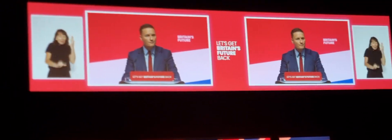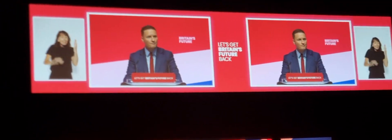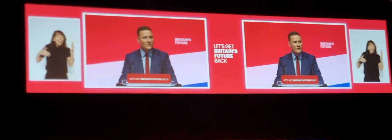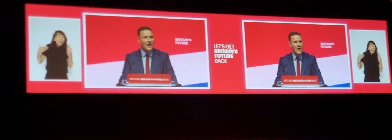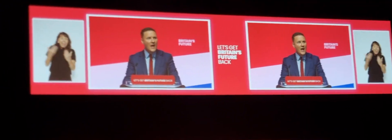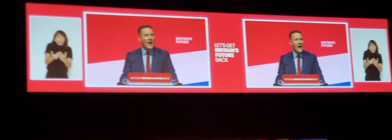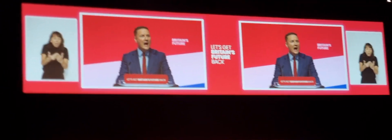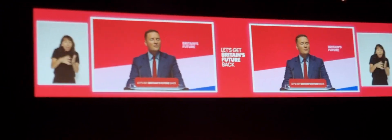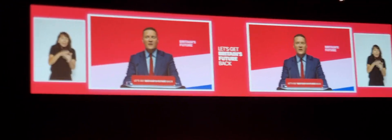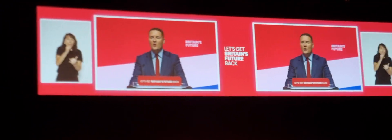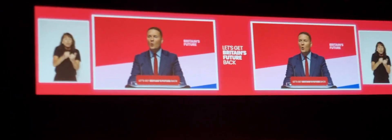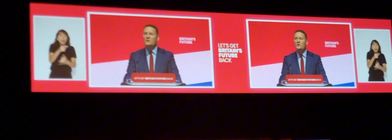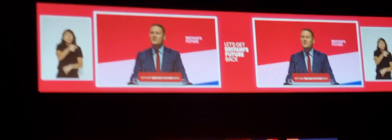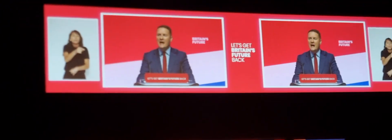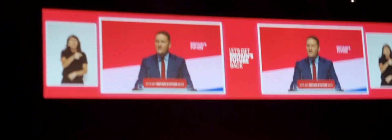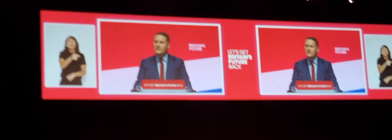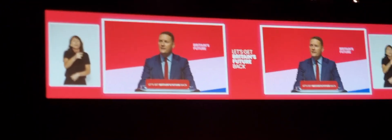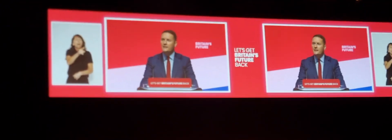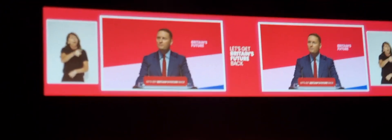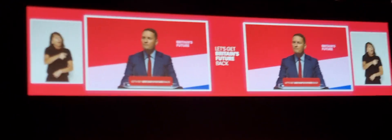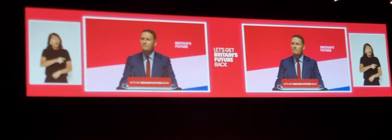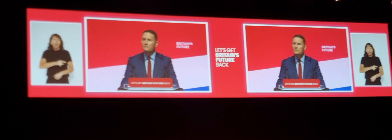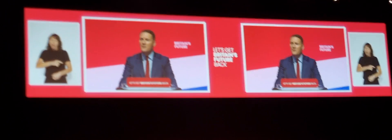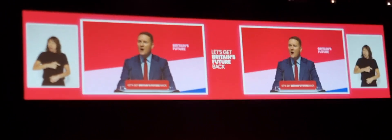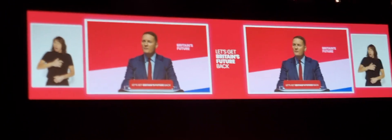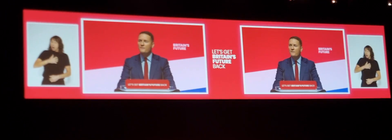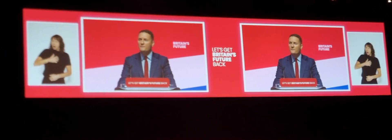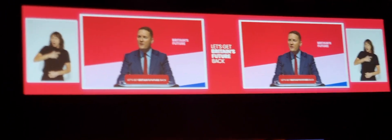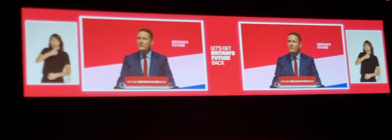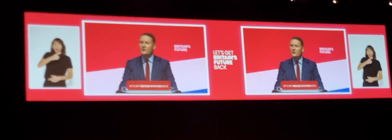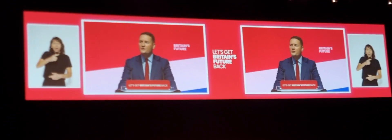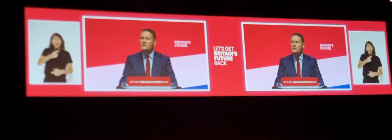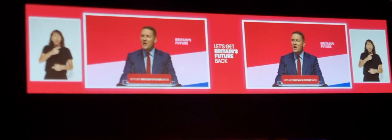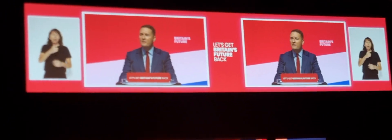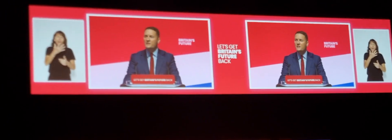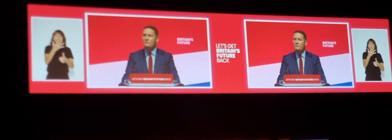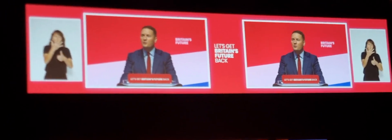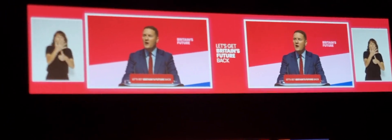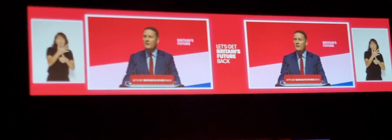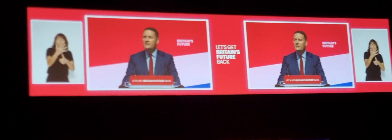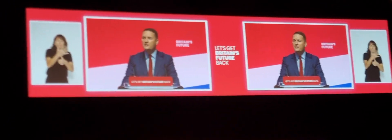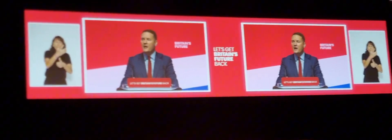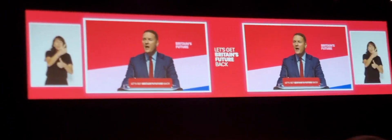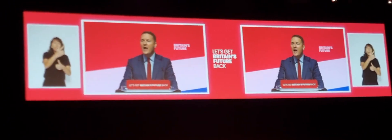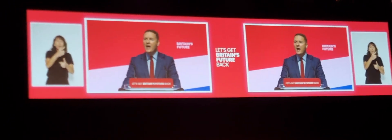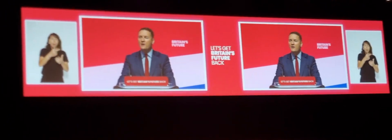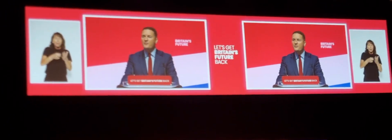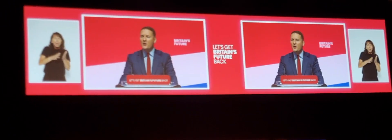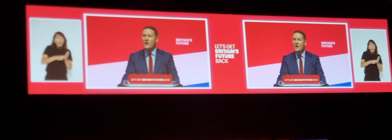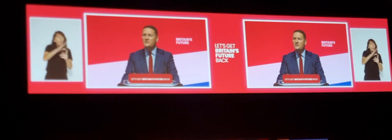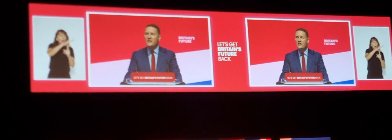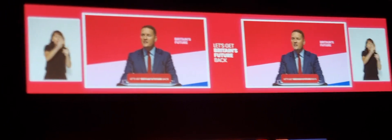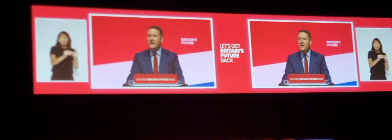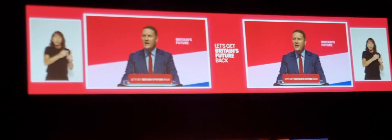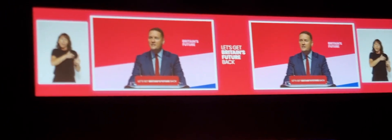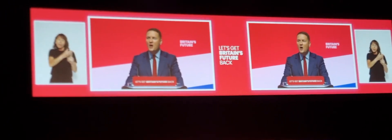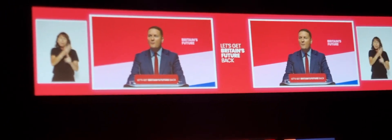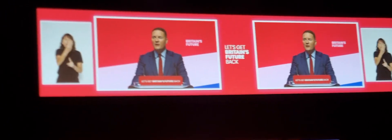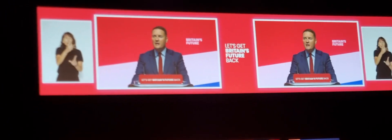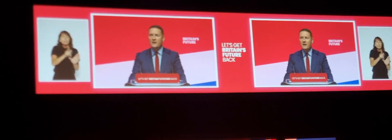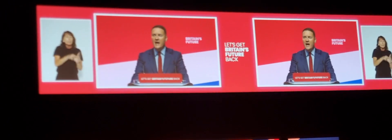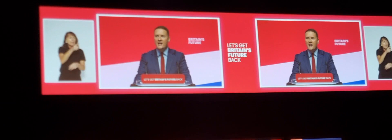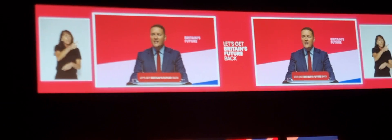ever. And the audacity of the fifth Conservative Prime Minister in 13